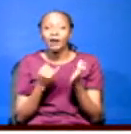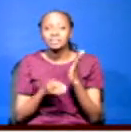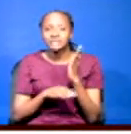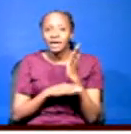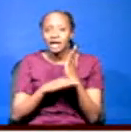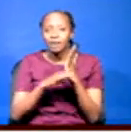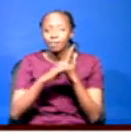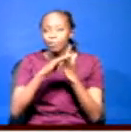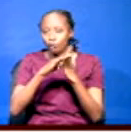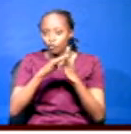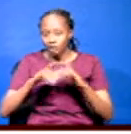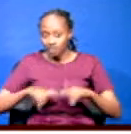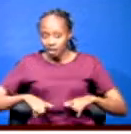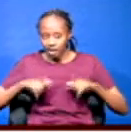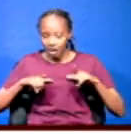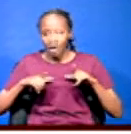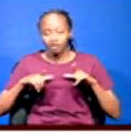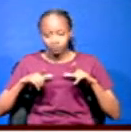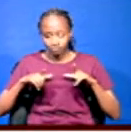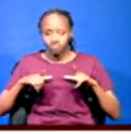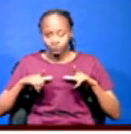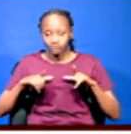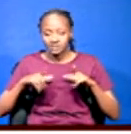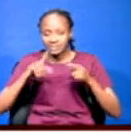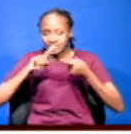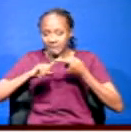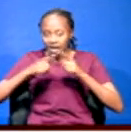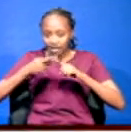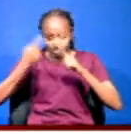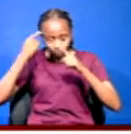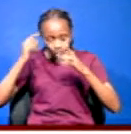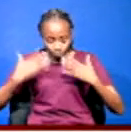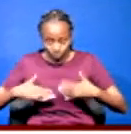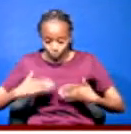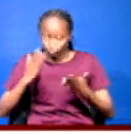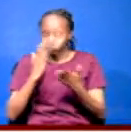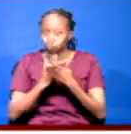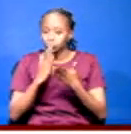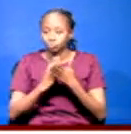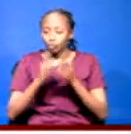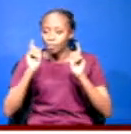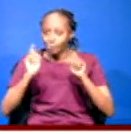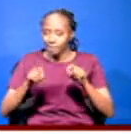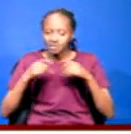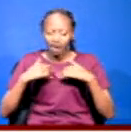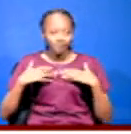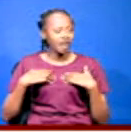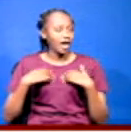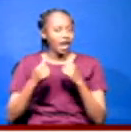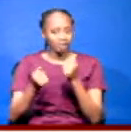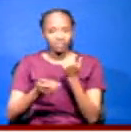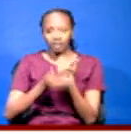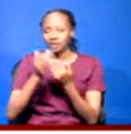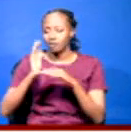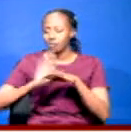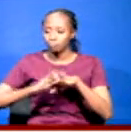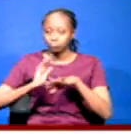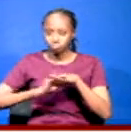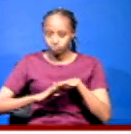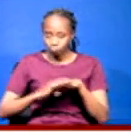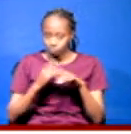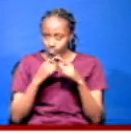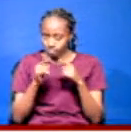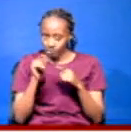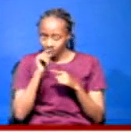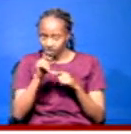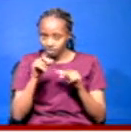Kenyans, our country has to create an efficient and high quality healthcare system. This is